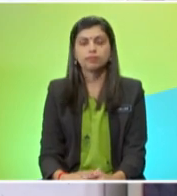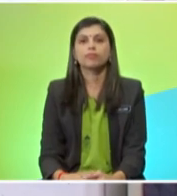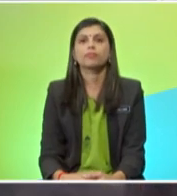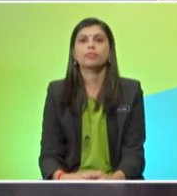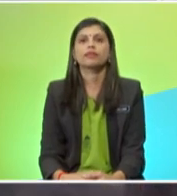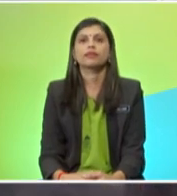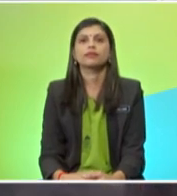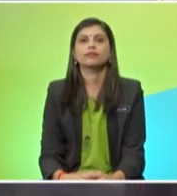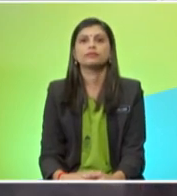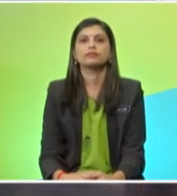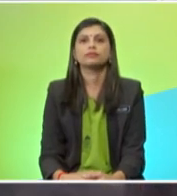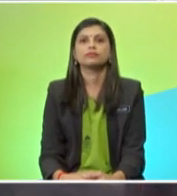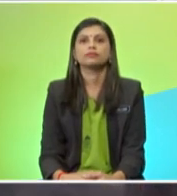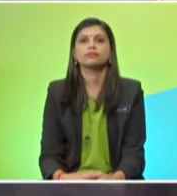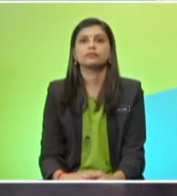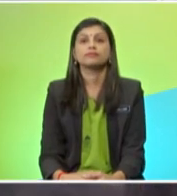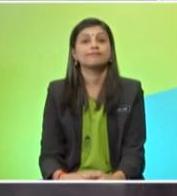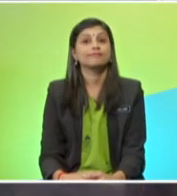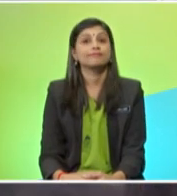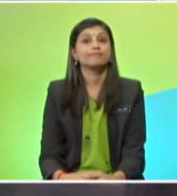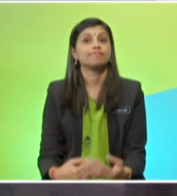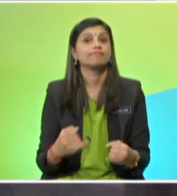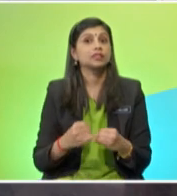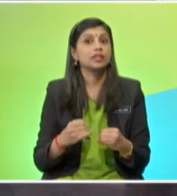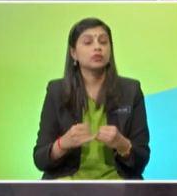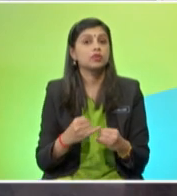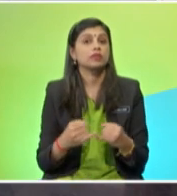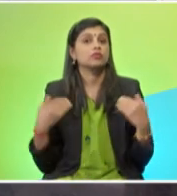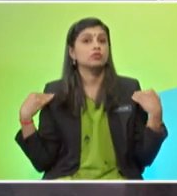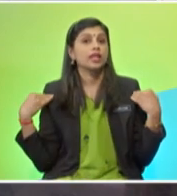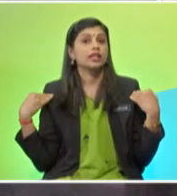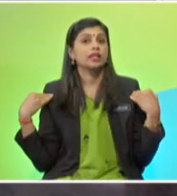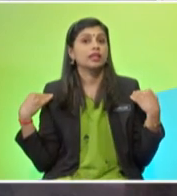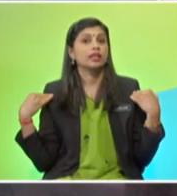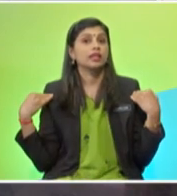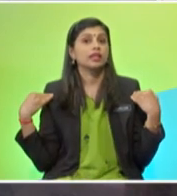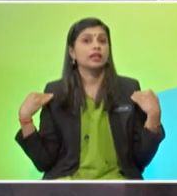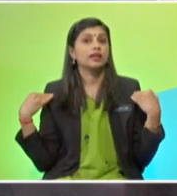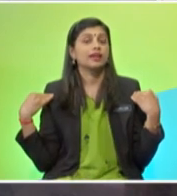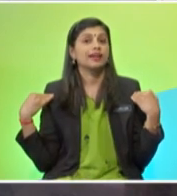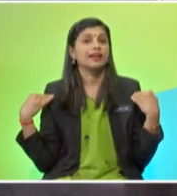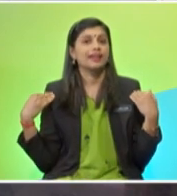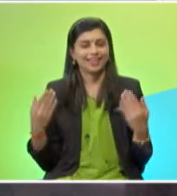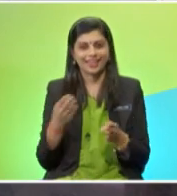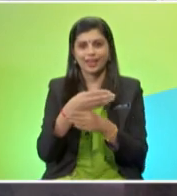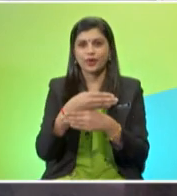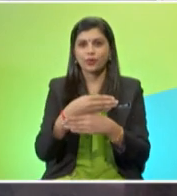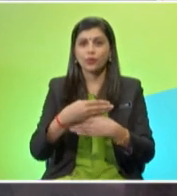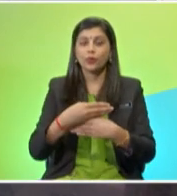And last but not least, we also need window to keep for the air to come